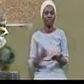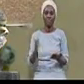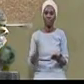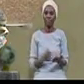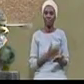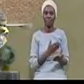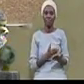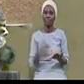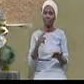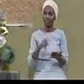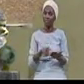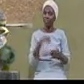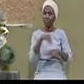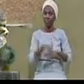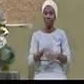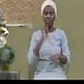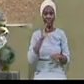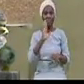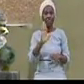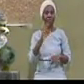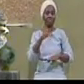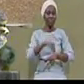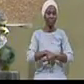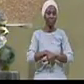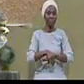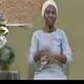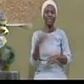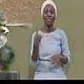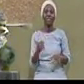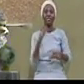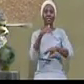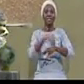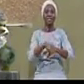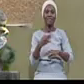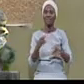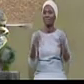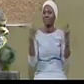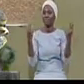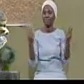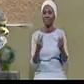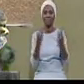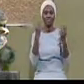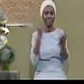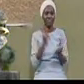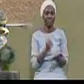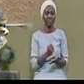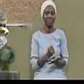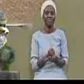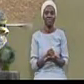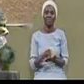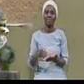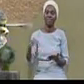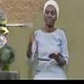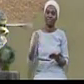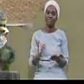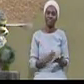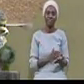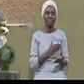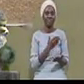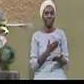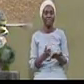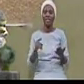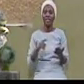I said, tonight is your night, the night of victory, amen. Sister, tonight is